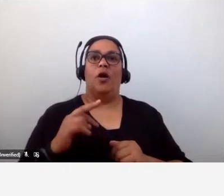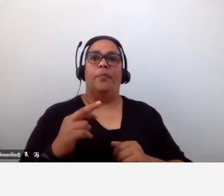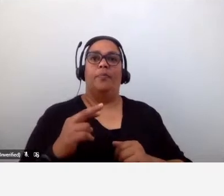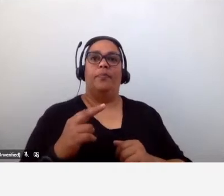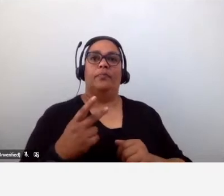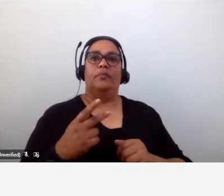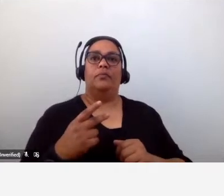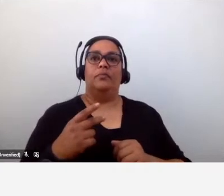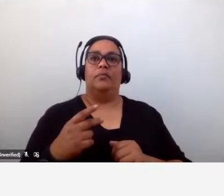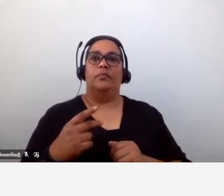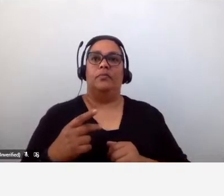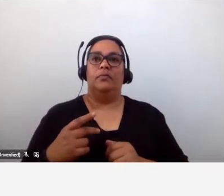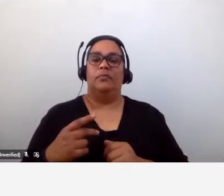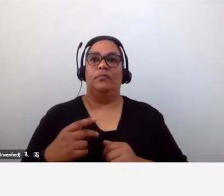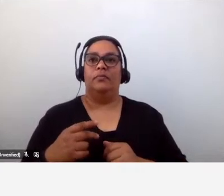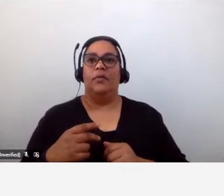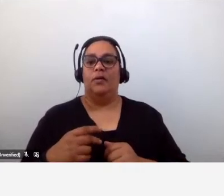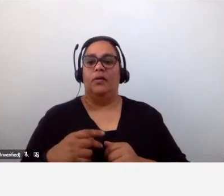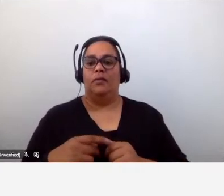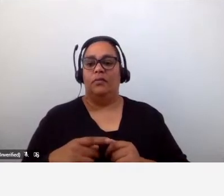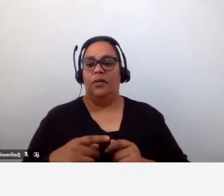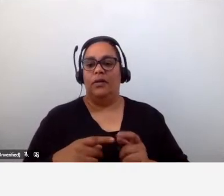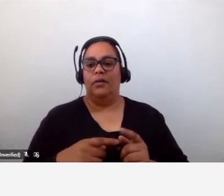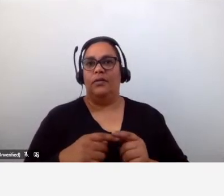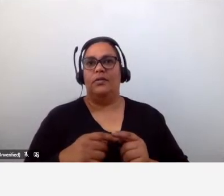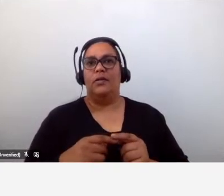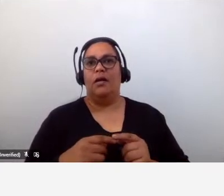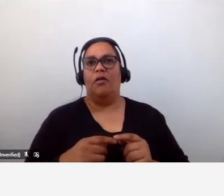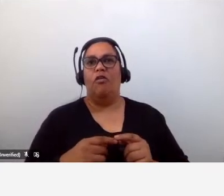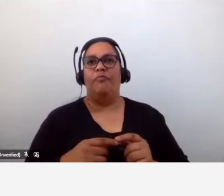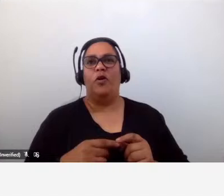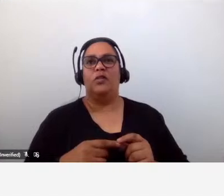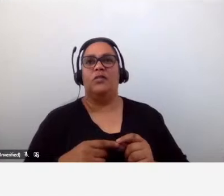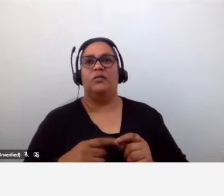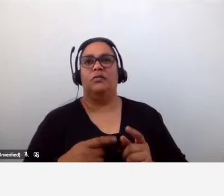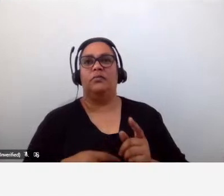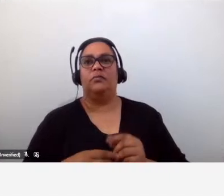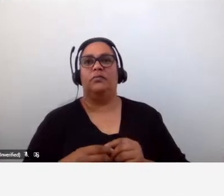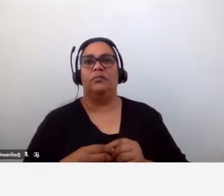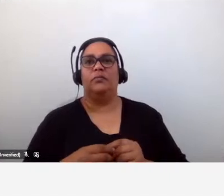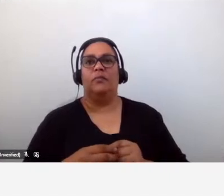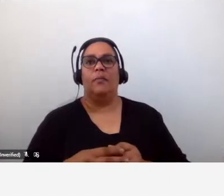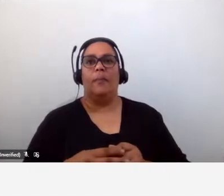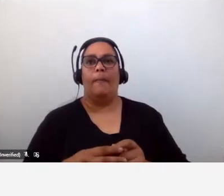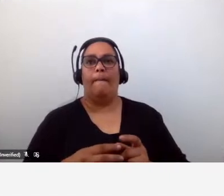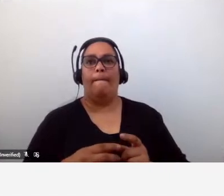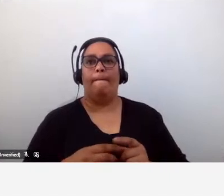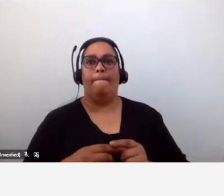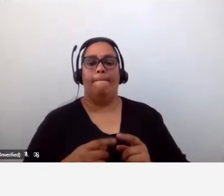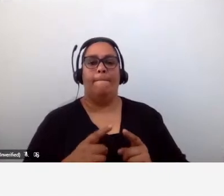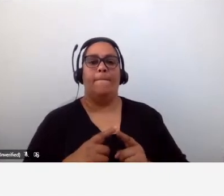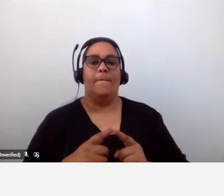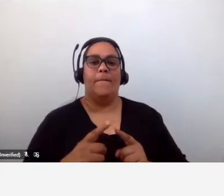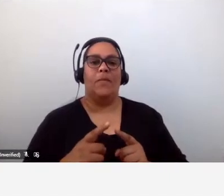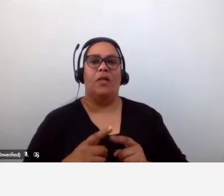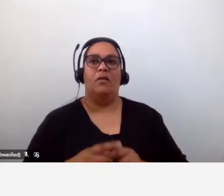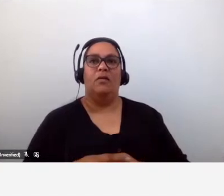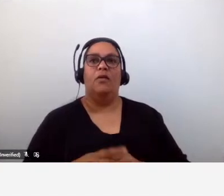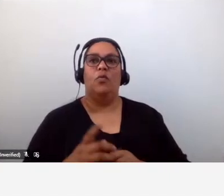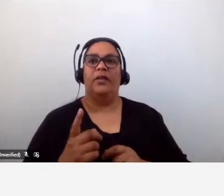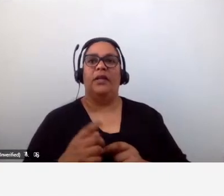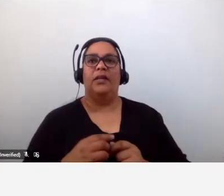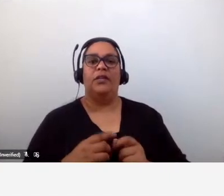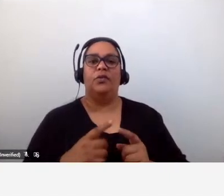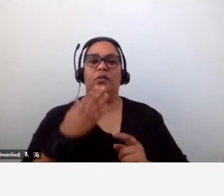with Dr. Boer, and then the colleagues will hand over to each other for the various questions. Thank you. Thank you, Chair,